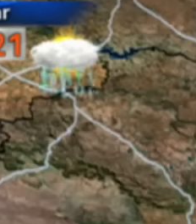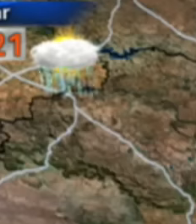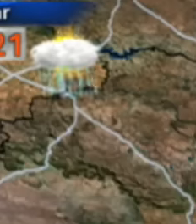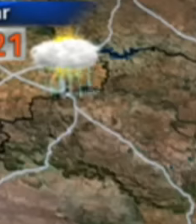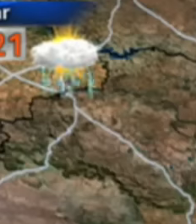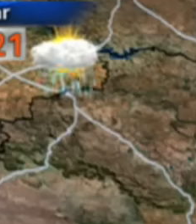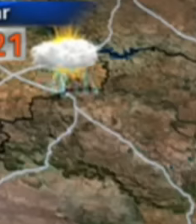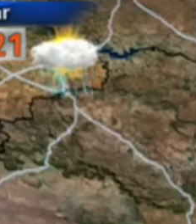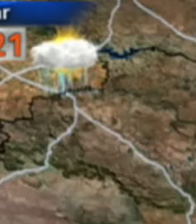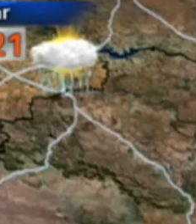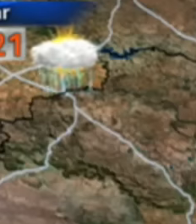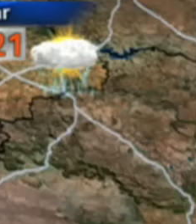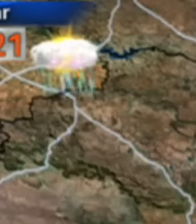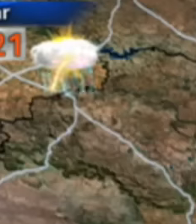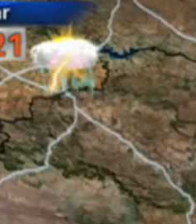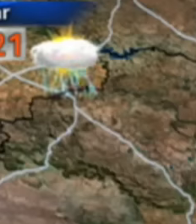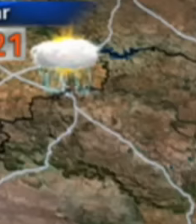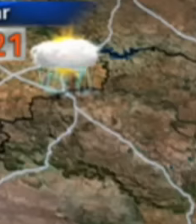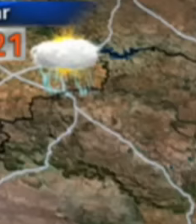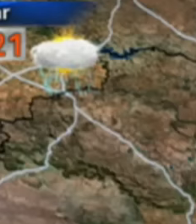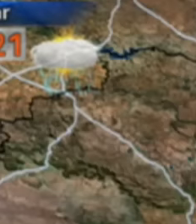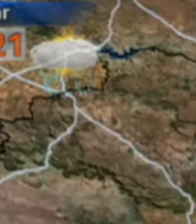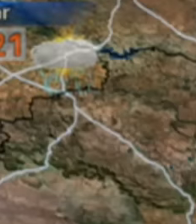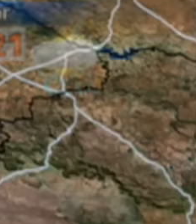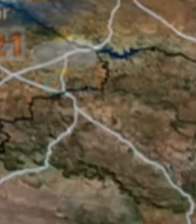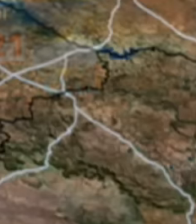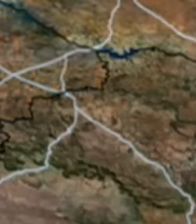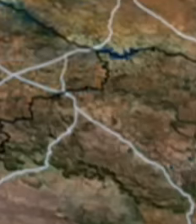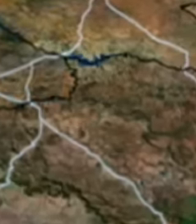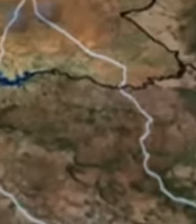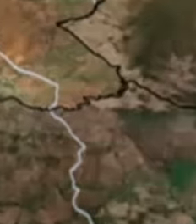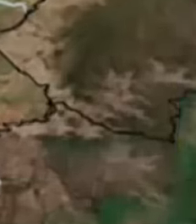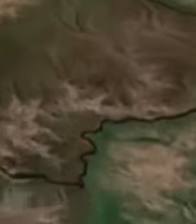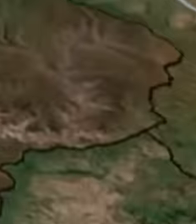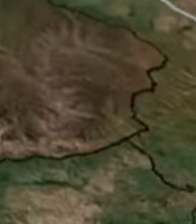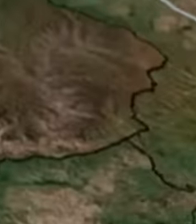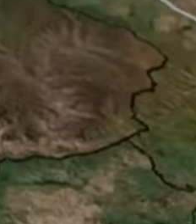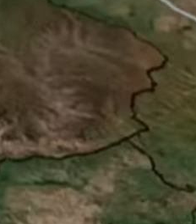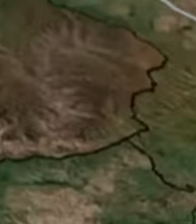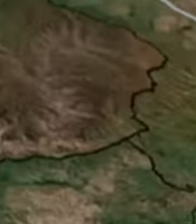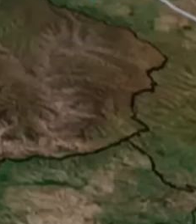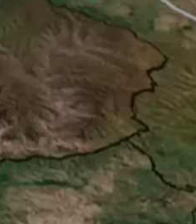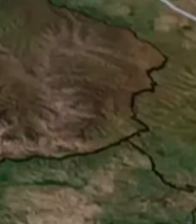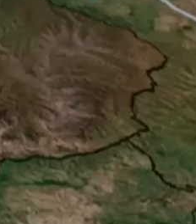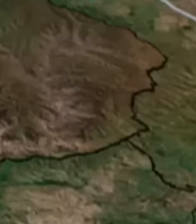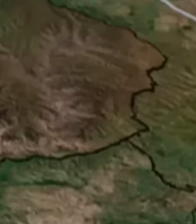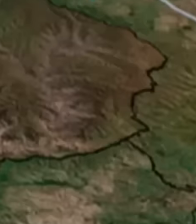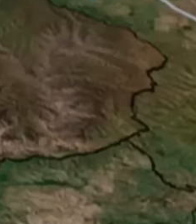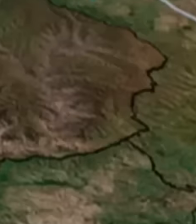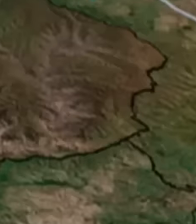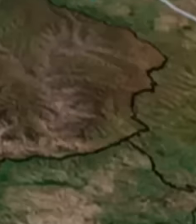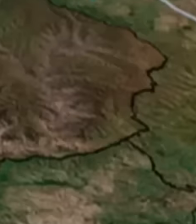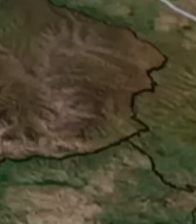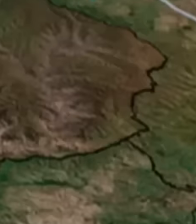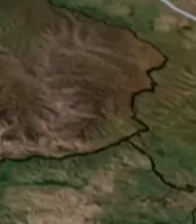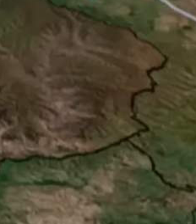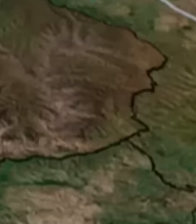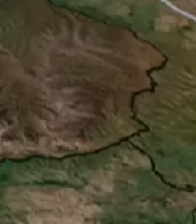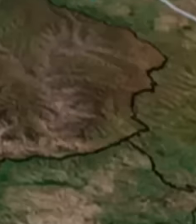mme tla thutafala ka digata di le 26 Kudumane teng mo mosong tla bikeme go digata di le 3 re lebella province ya kwa Free State